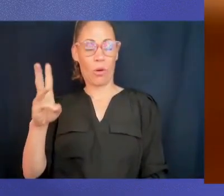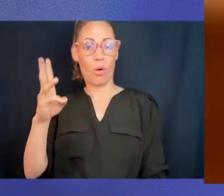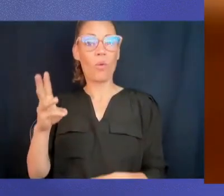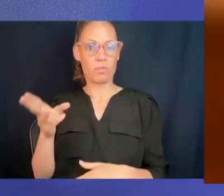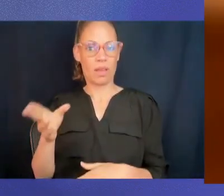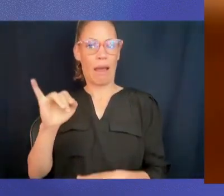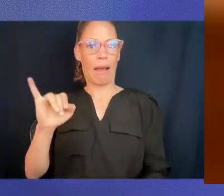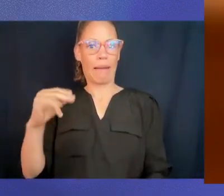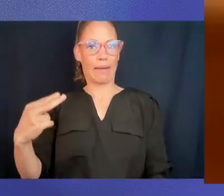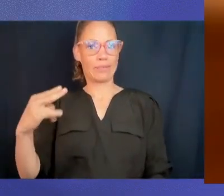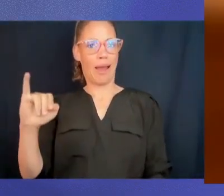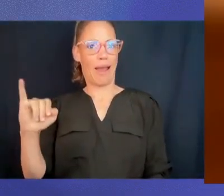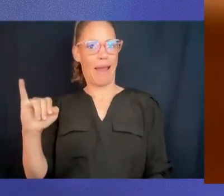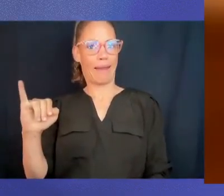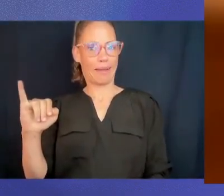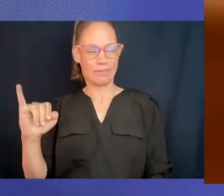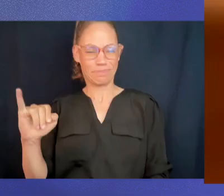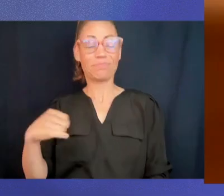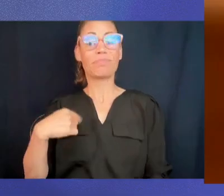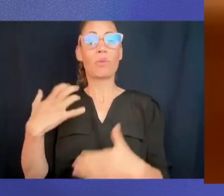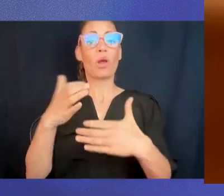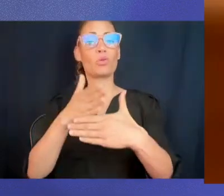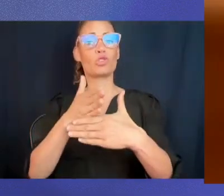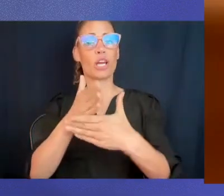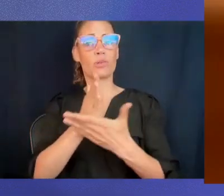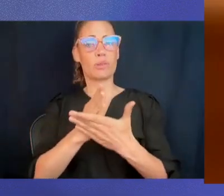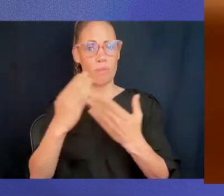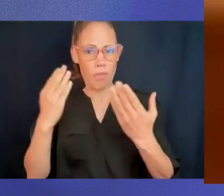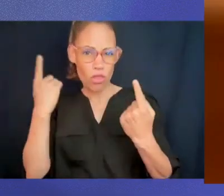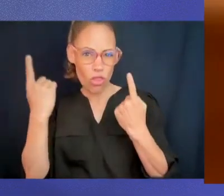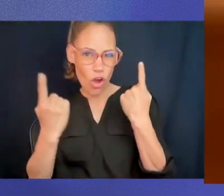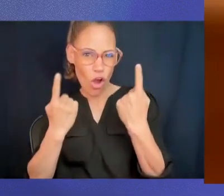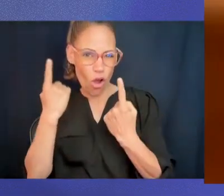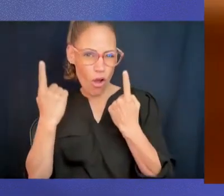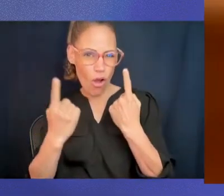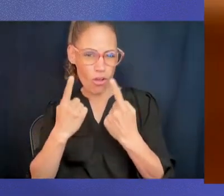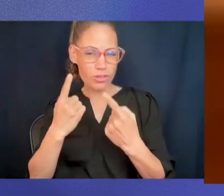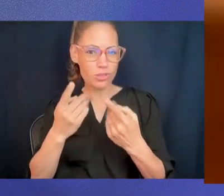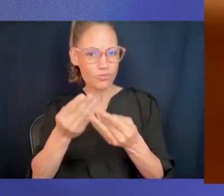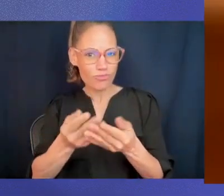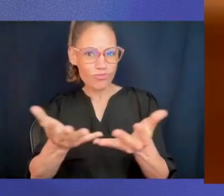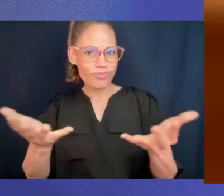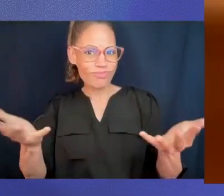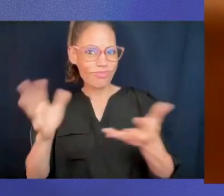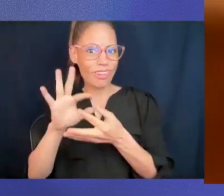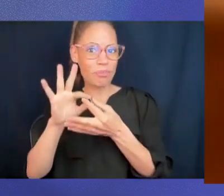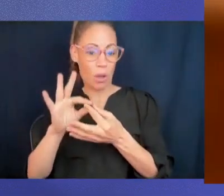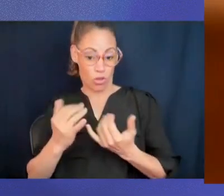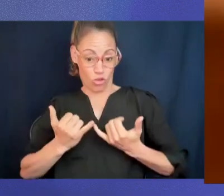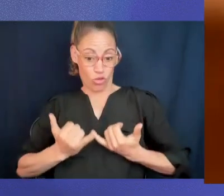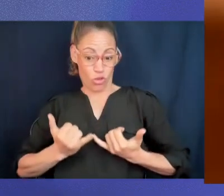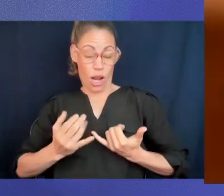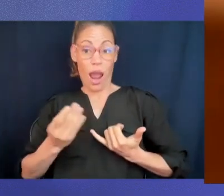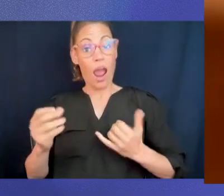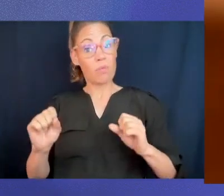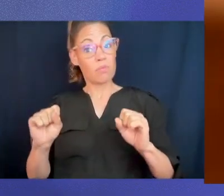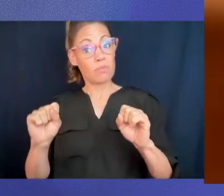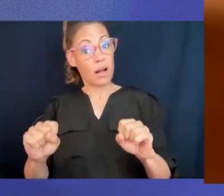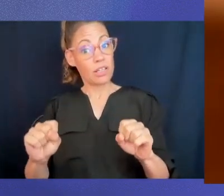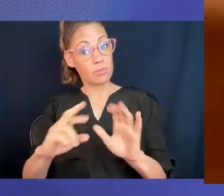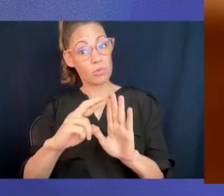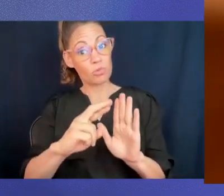IHI. Well, I want to share some thoughts about the current and possible role